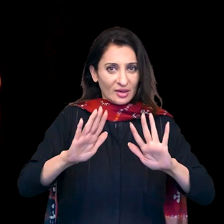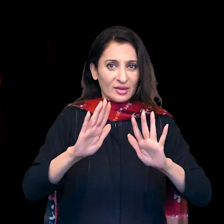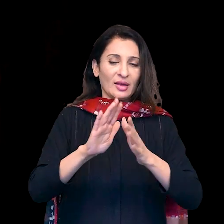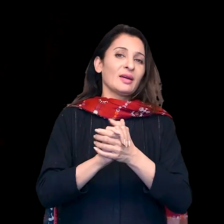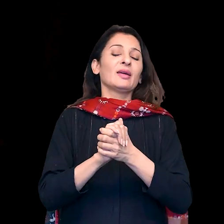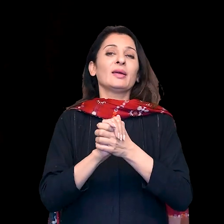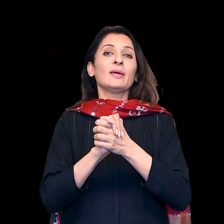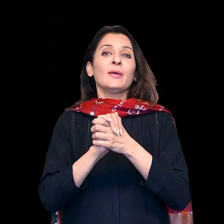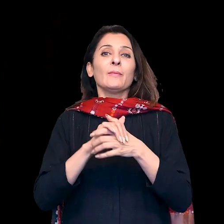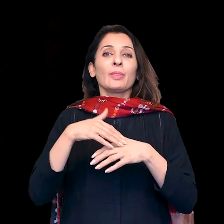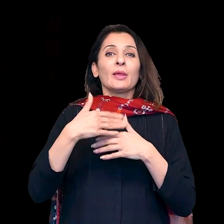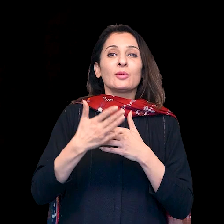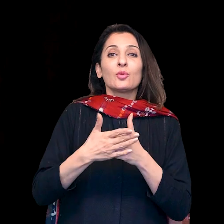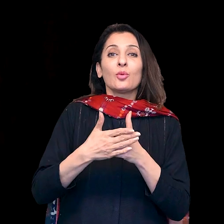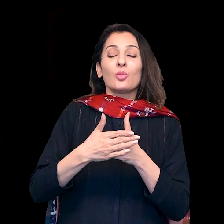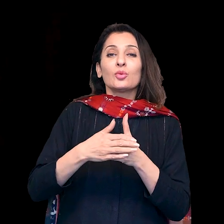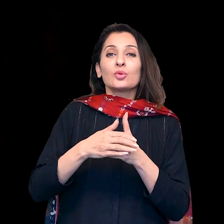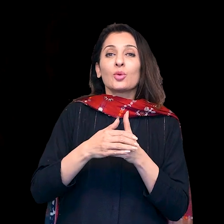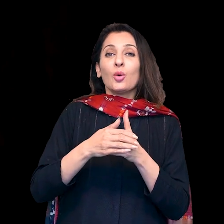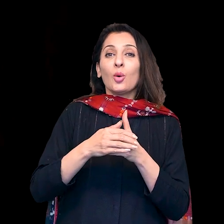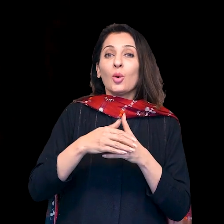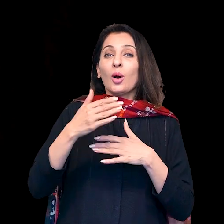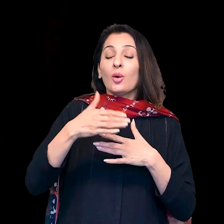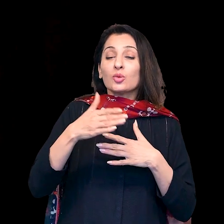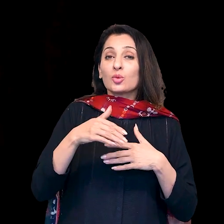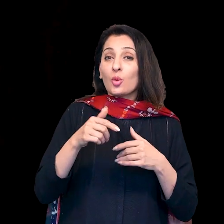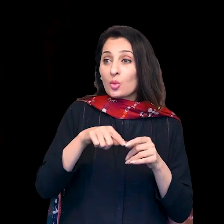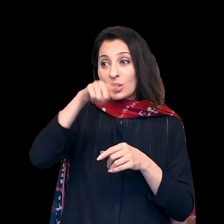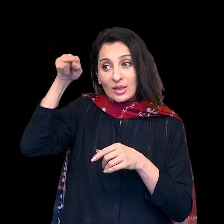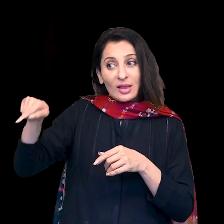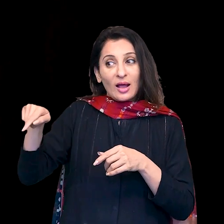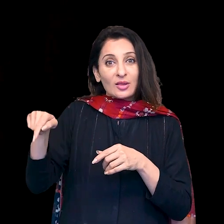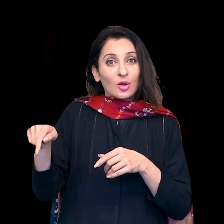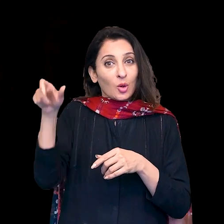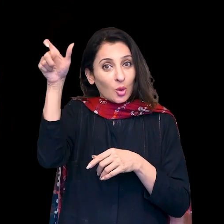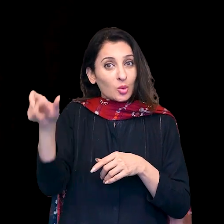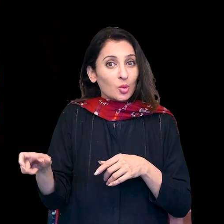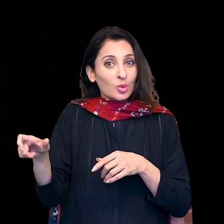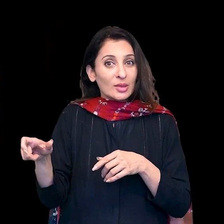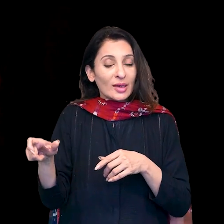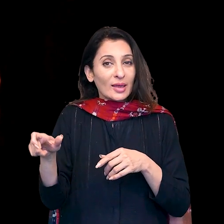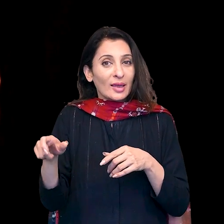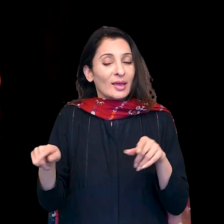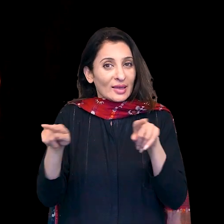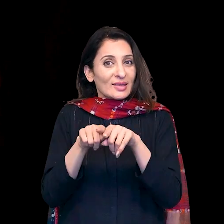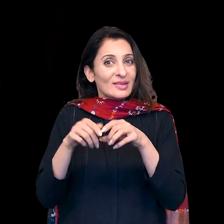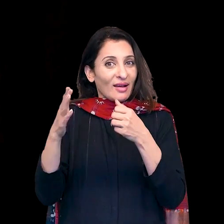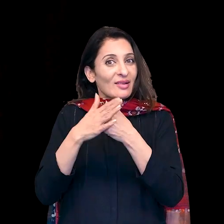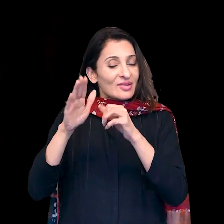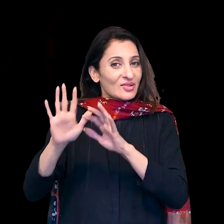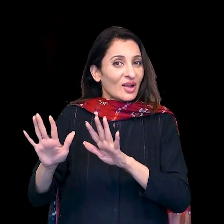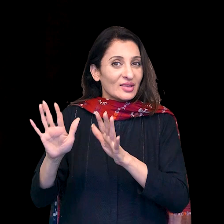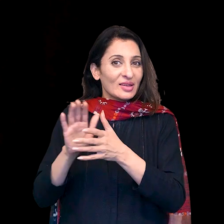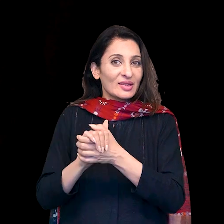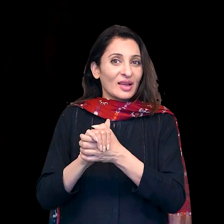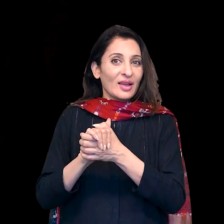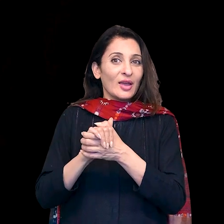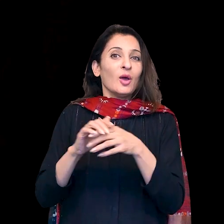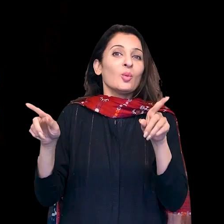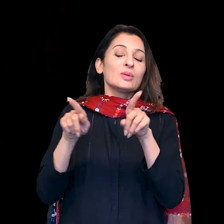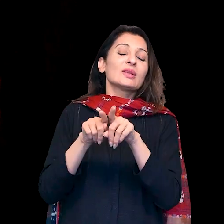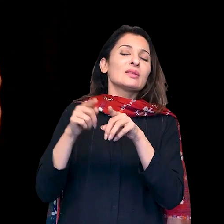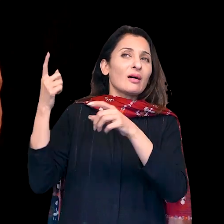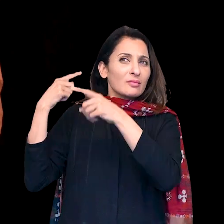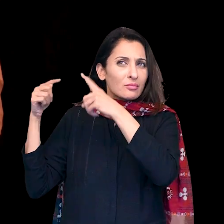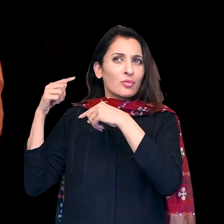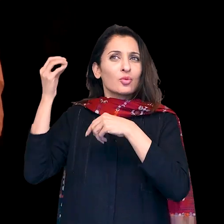change, is often hurtful as it builds up to resentment, as the other person is their own being and doesn't work based on our own